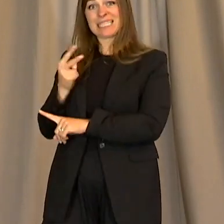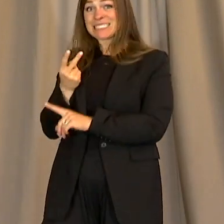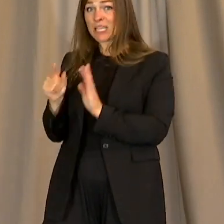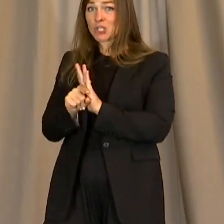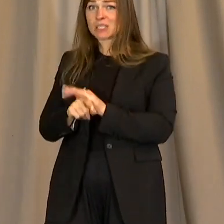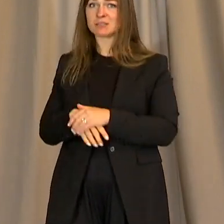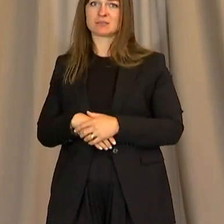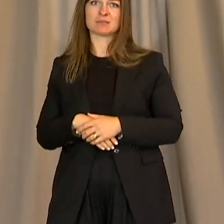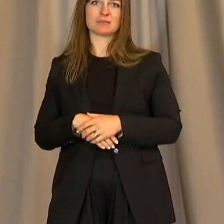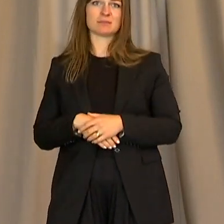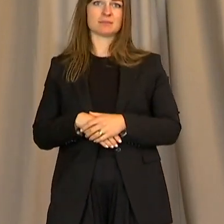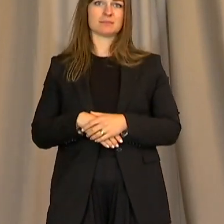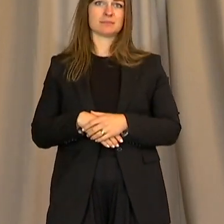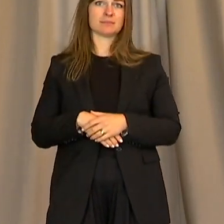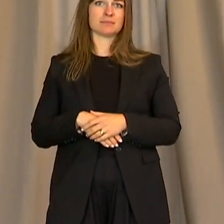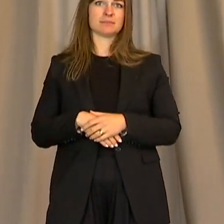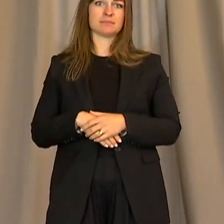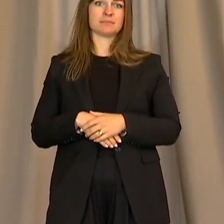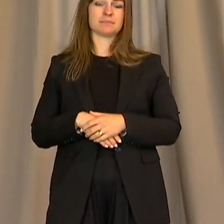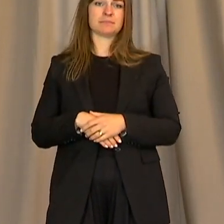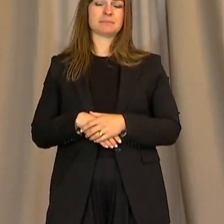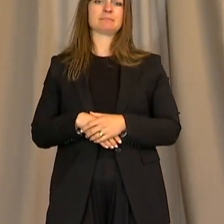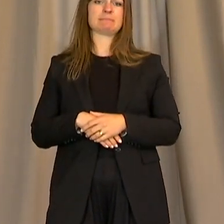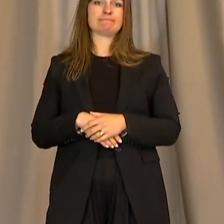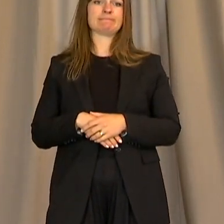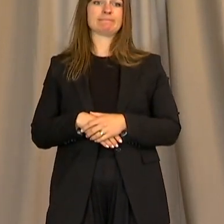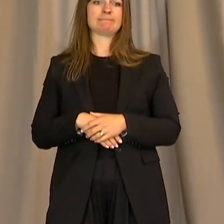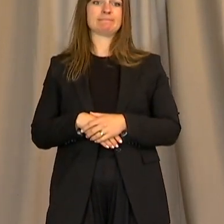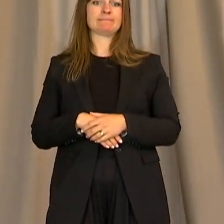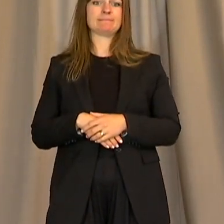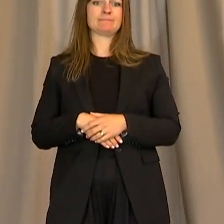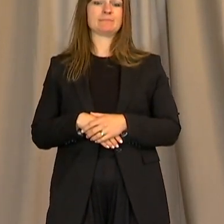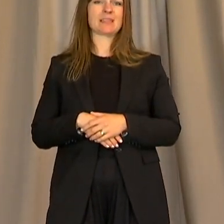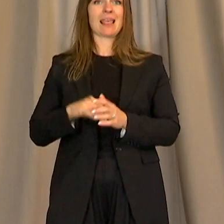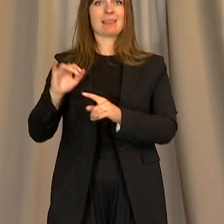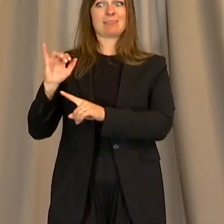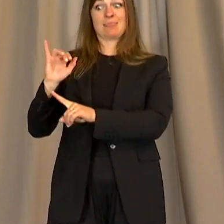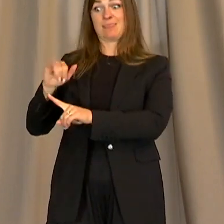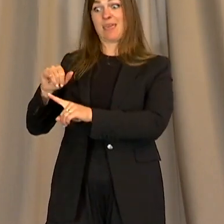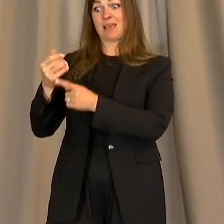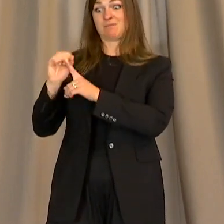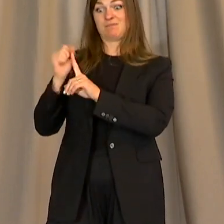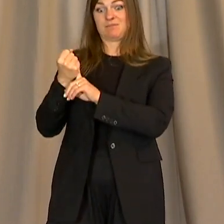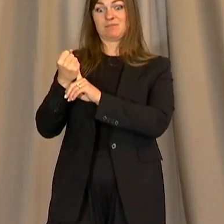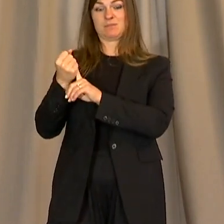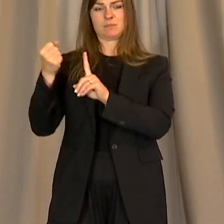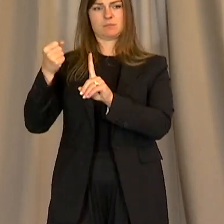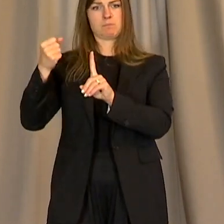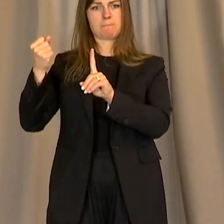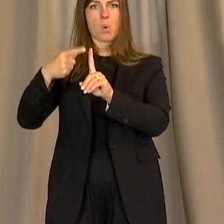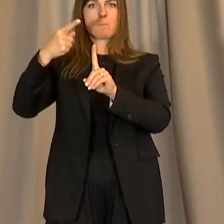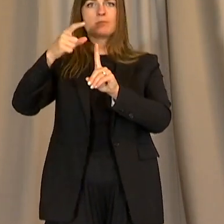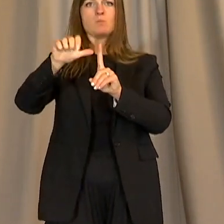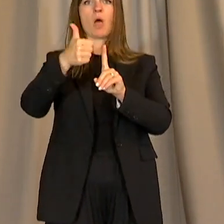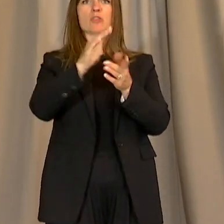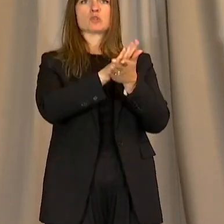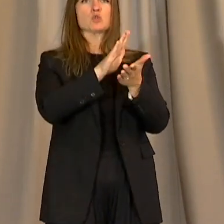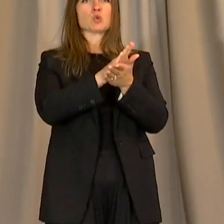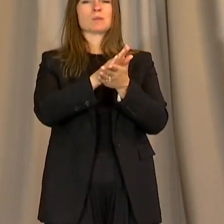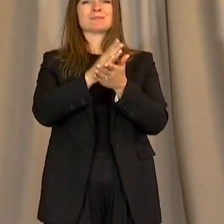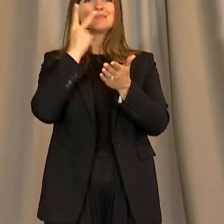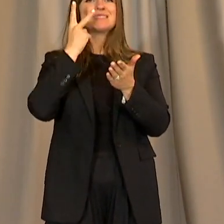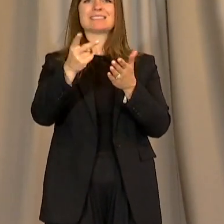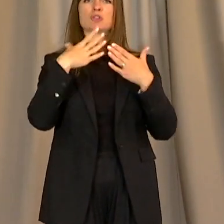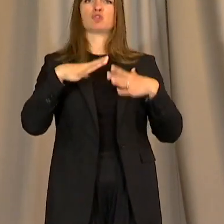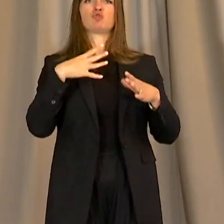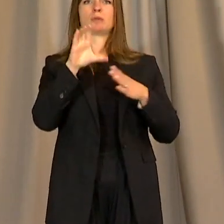So that work prompted, that incident prompted other schools to look at their dress code. If you look at your dress